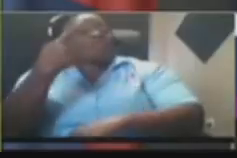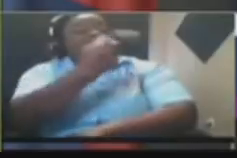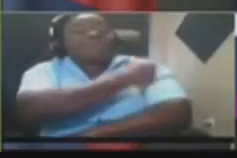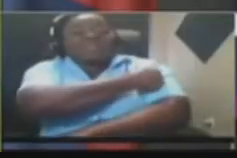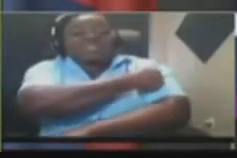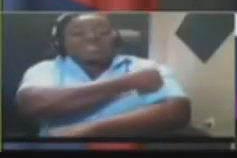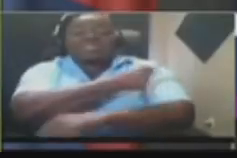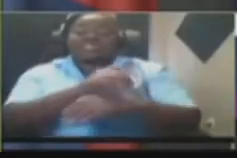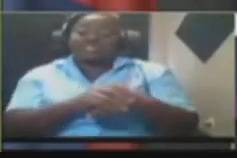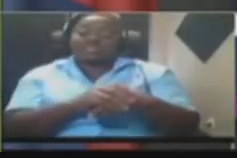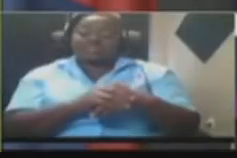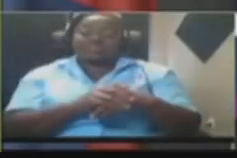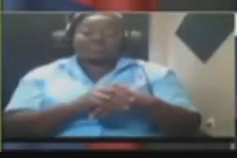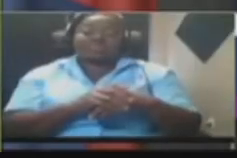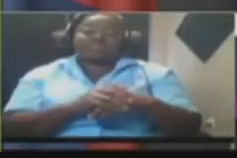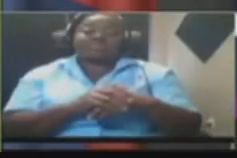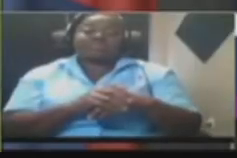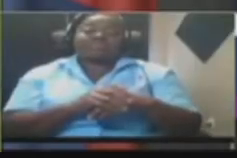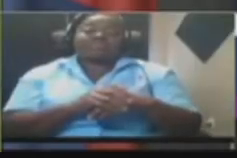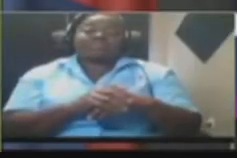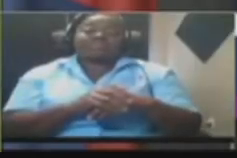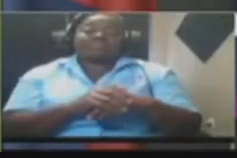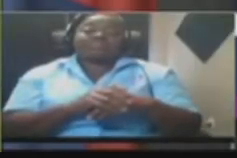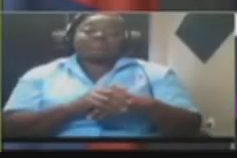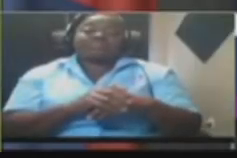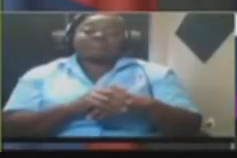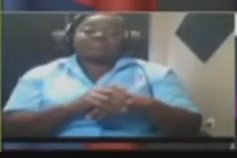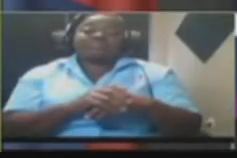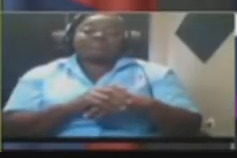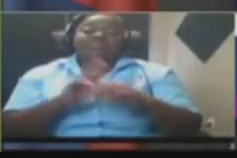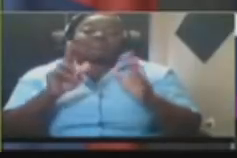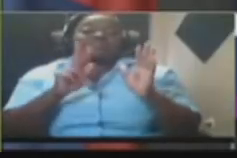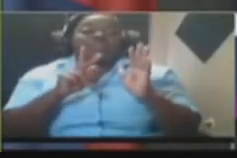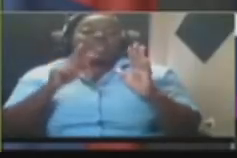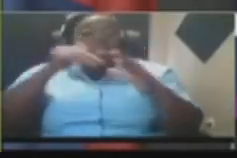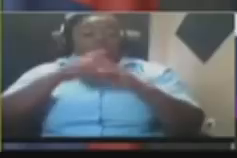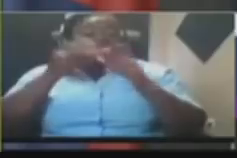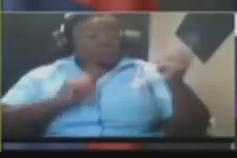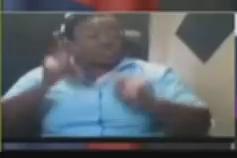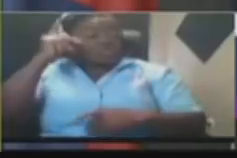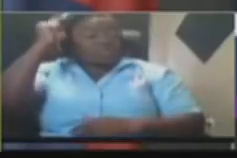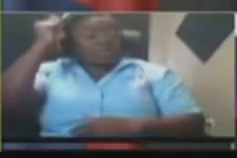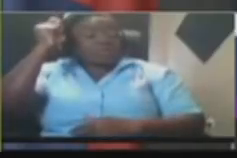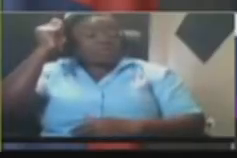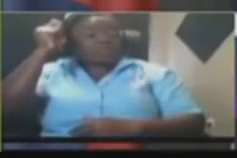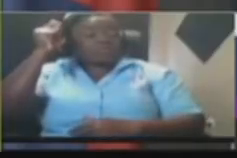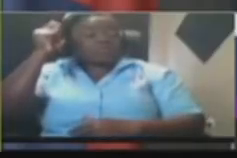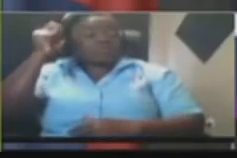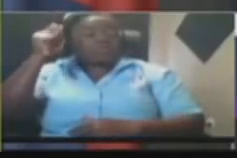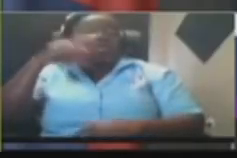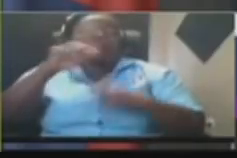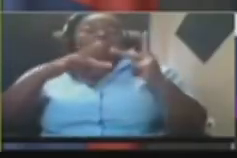that context that the vaccination program in Trinidad and Tobago is voluntary.